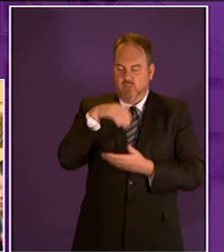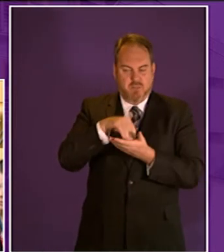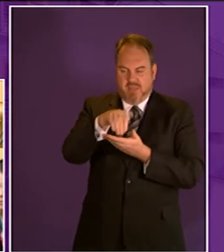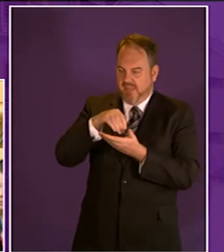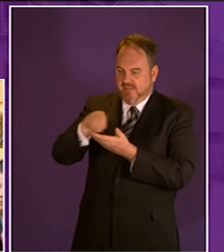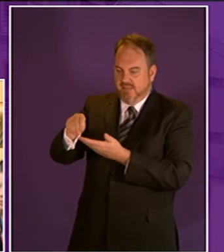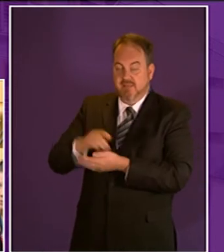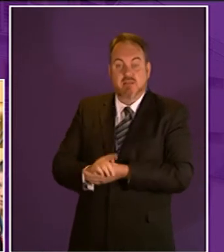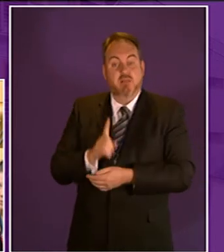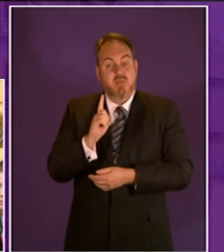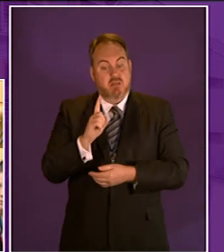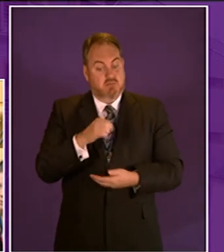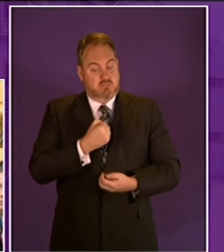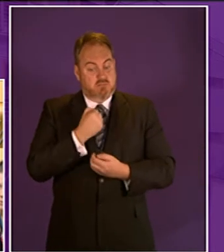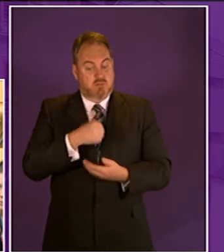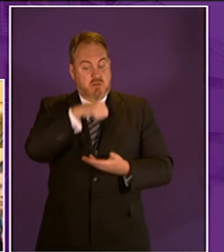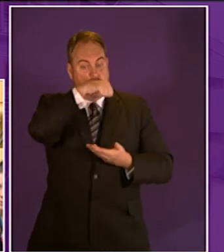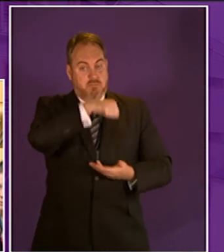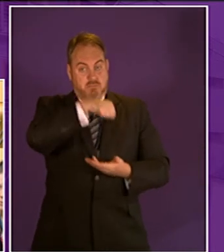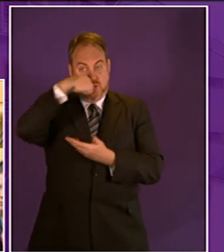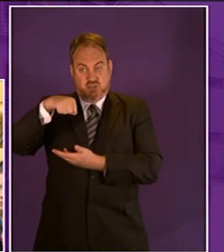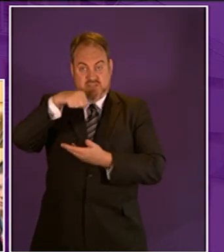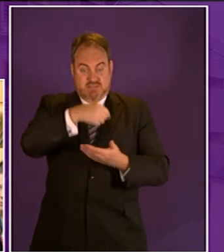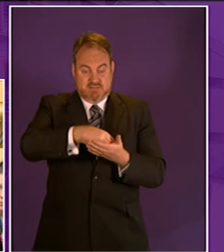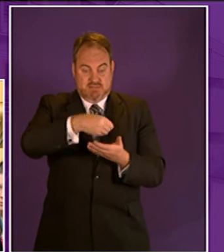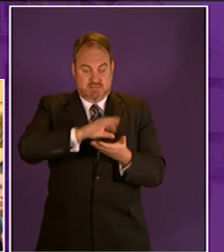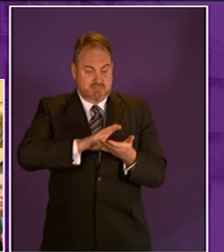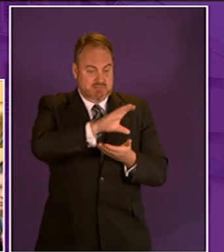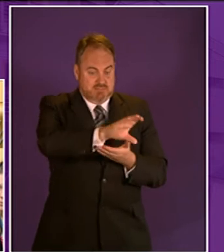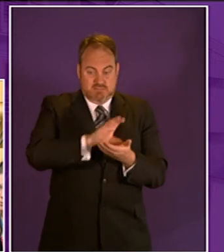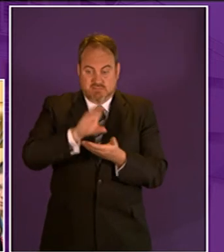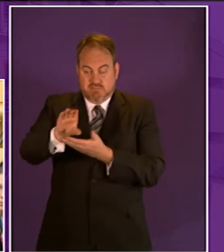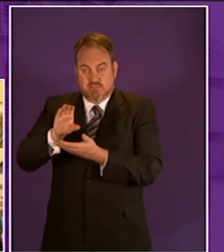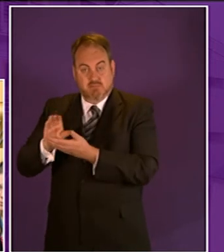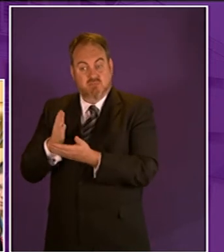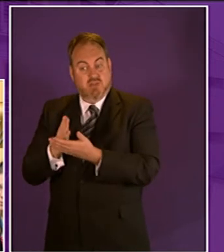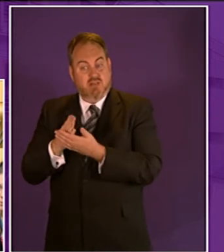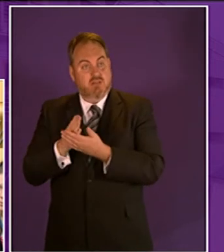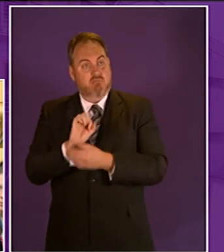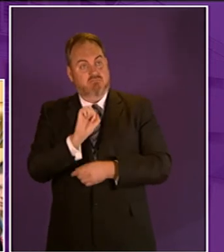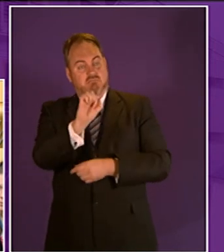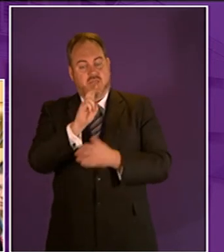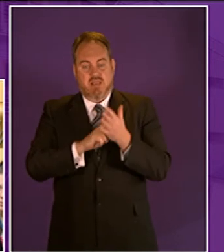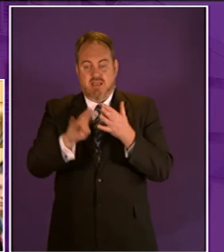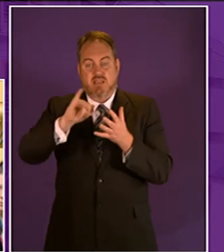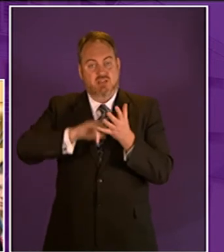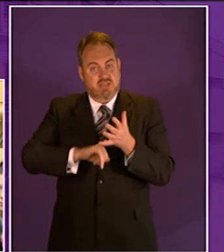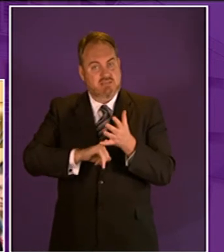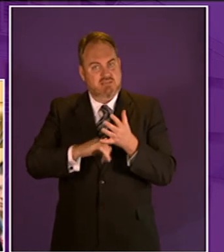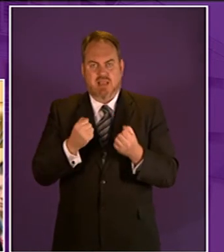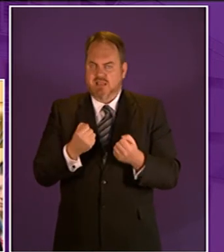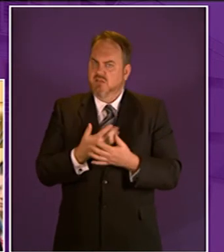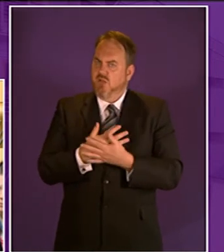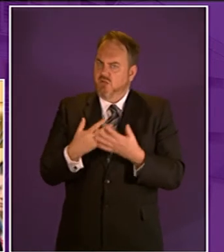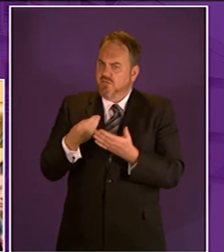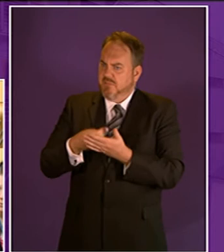on budgets, as I said in my statement, the NHS puts a lot of resources into